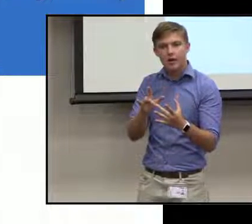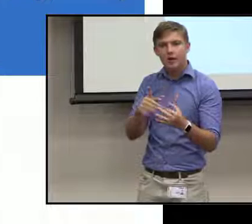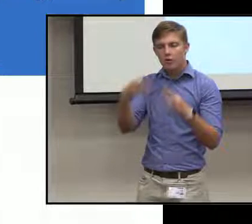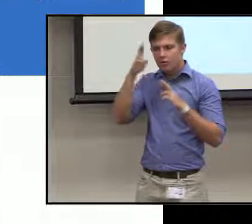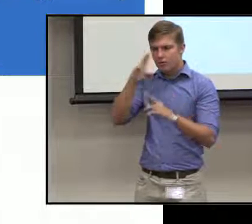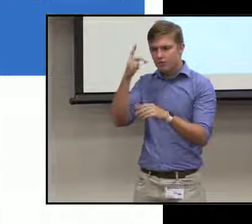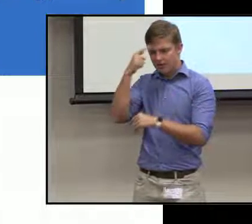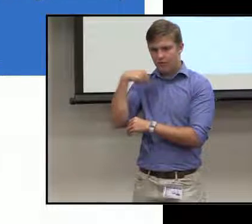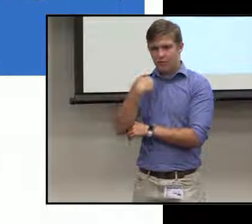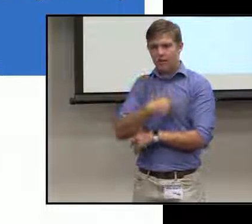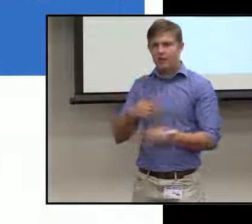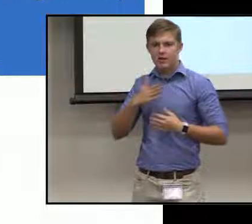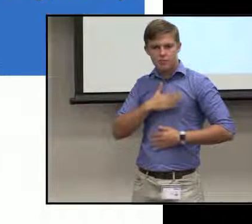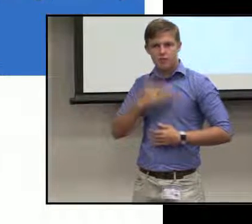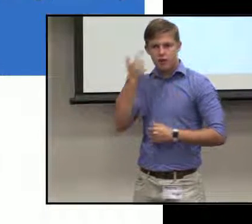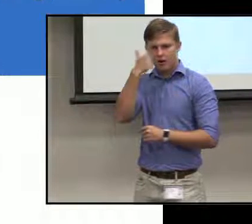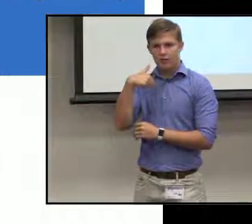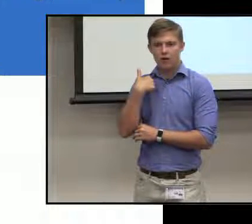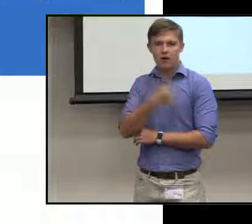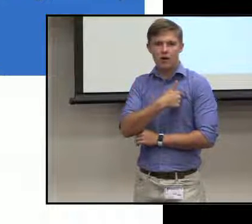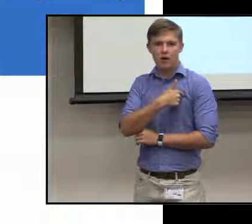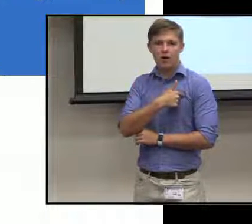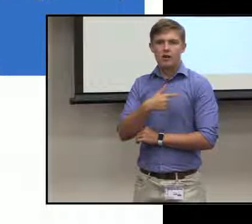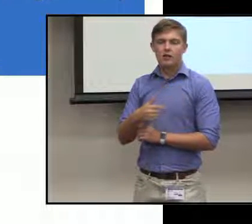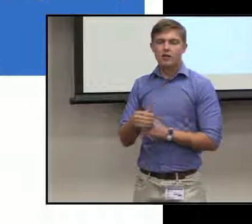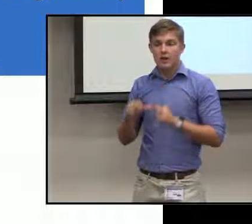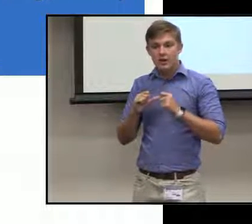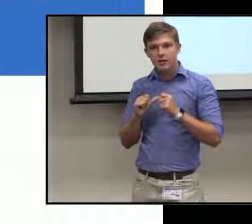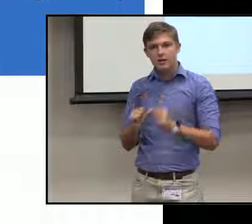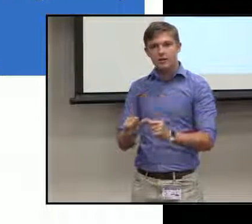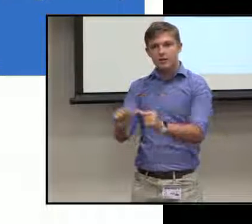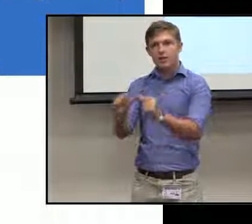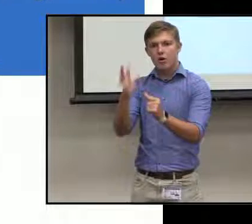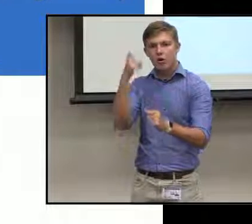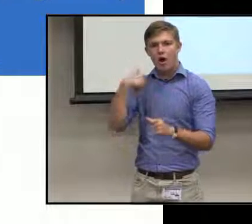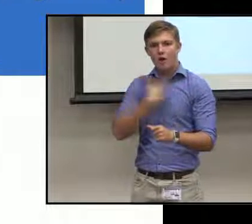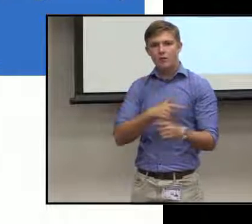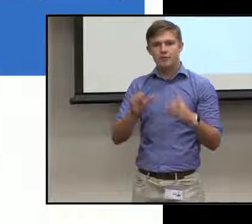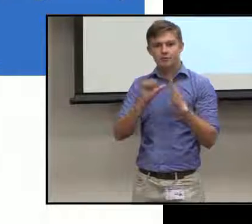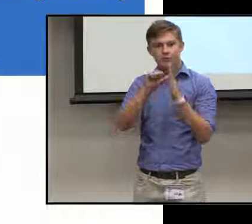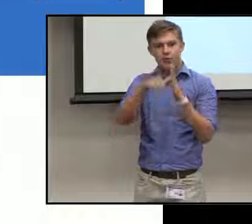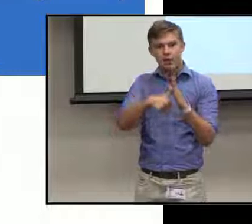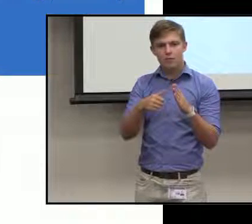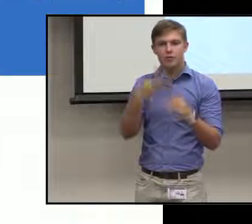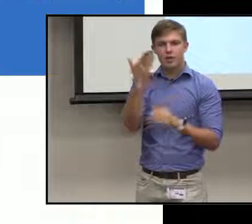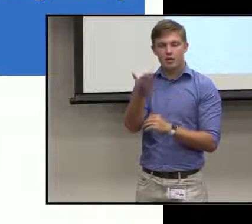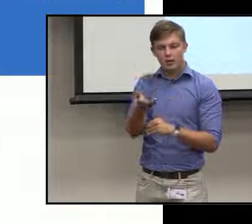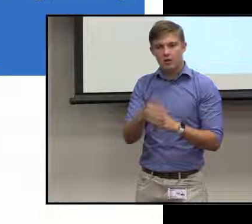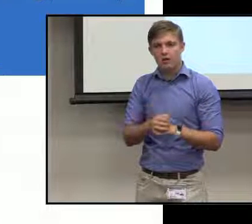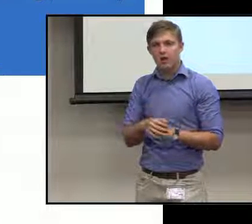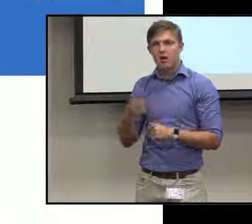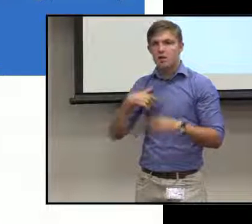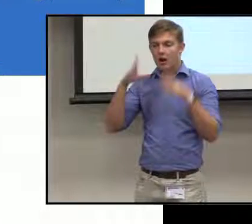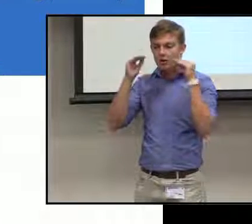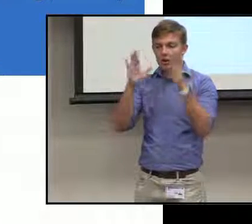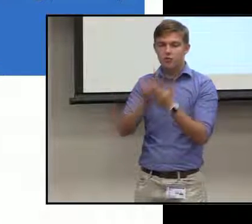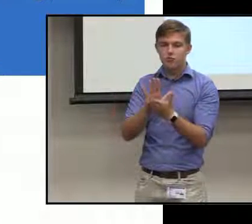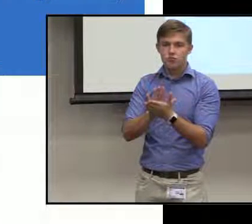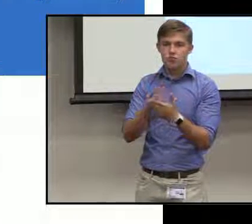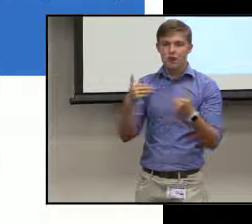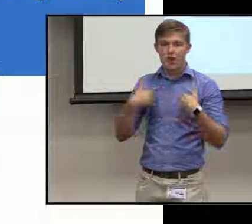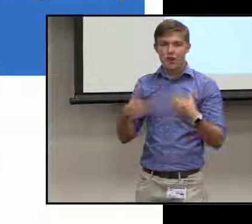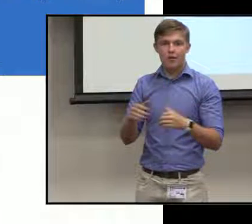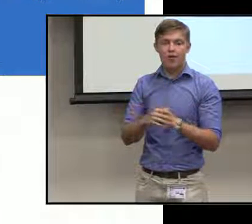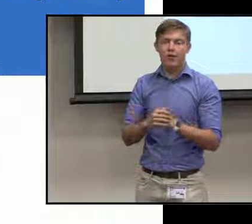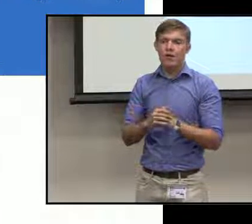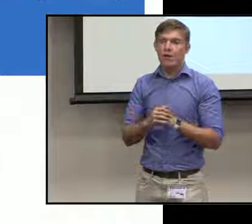us, an appreciation for us that has lasted because we made an impact while we were there. I taught in a school which had students from